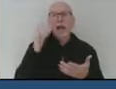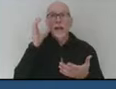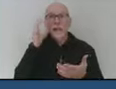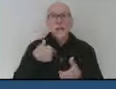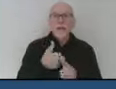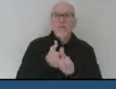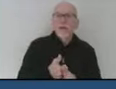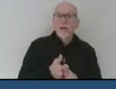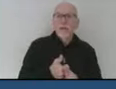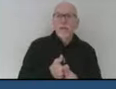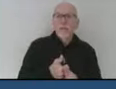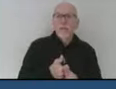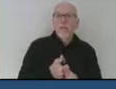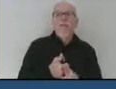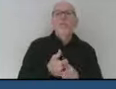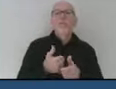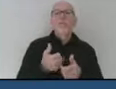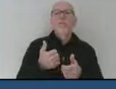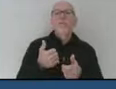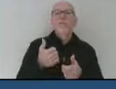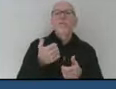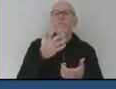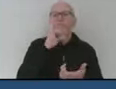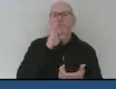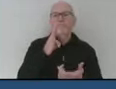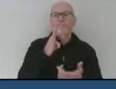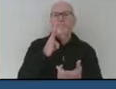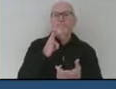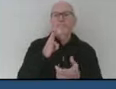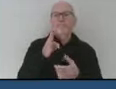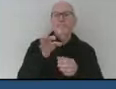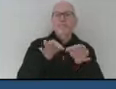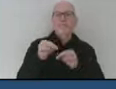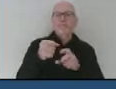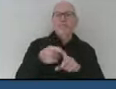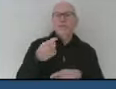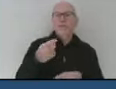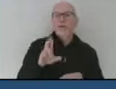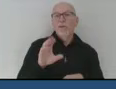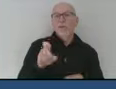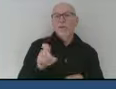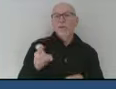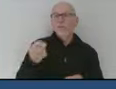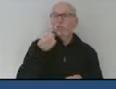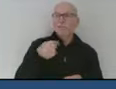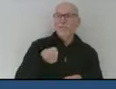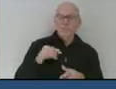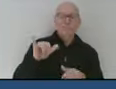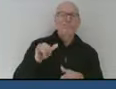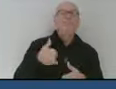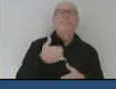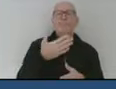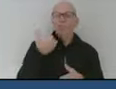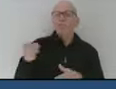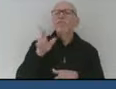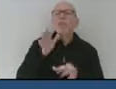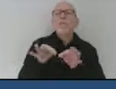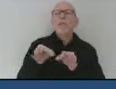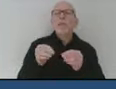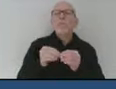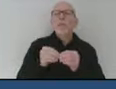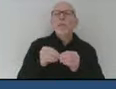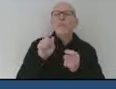follow the blunt directions I received from Dr. Box, and she can explain all this in more clinical terms,